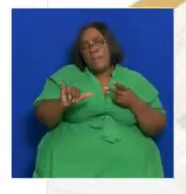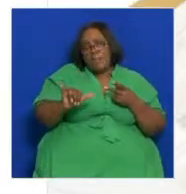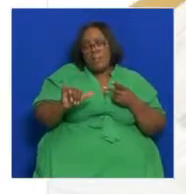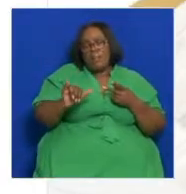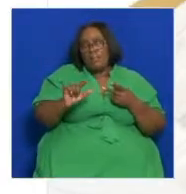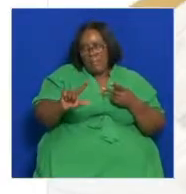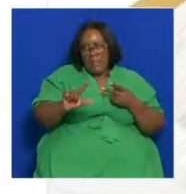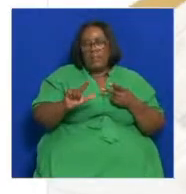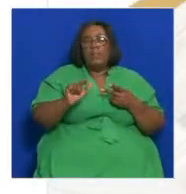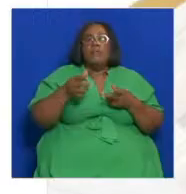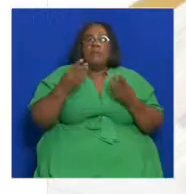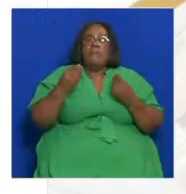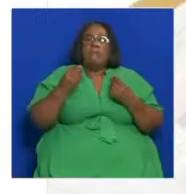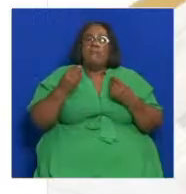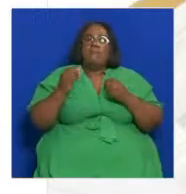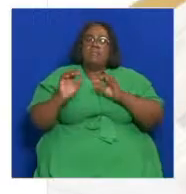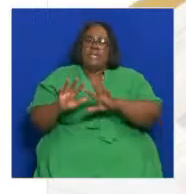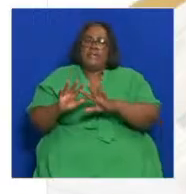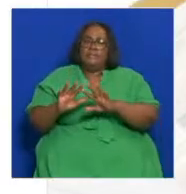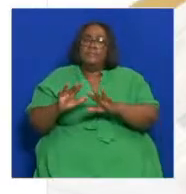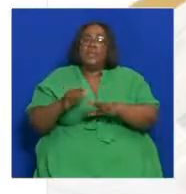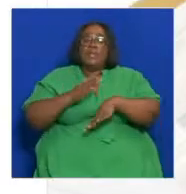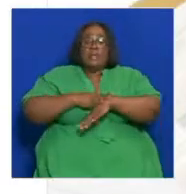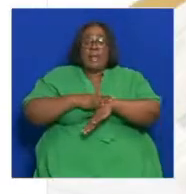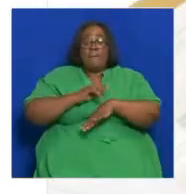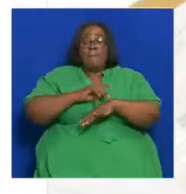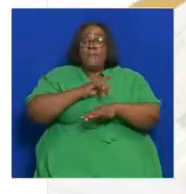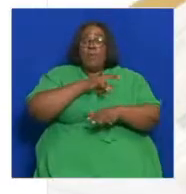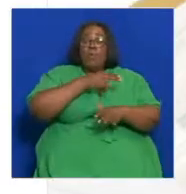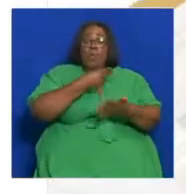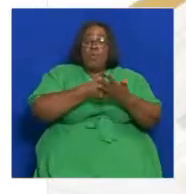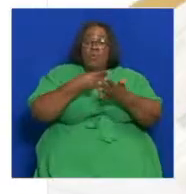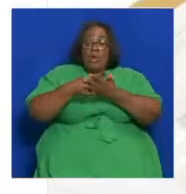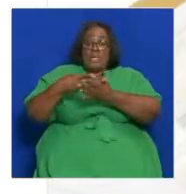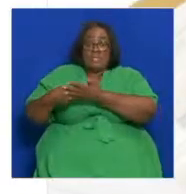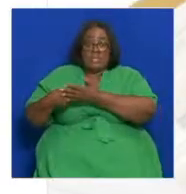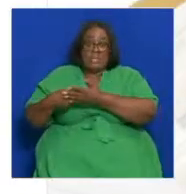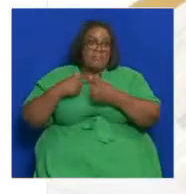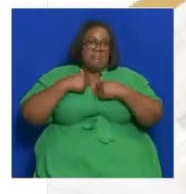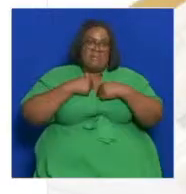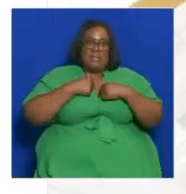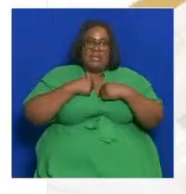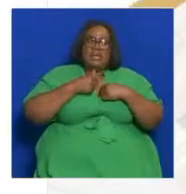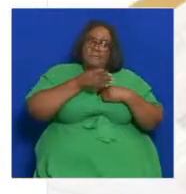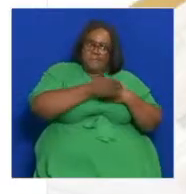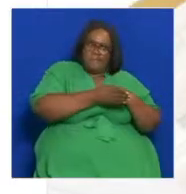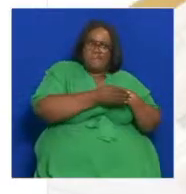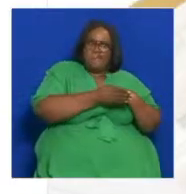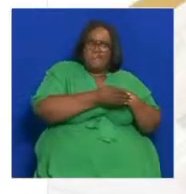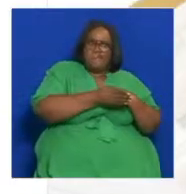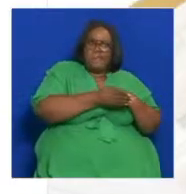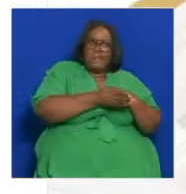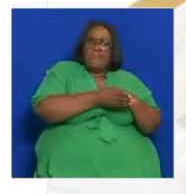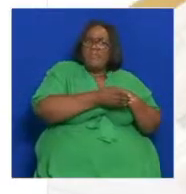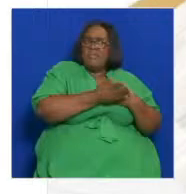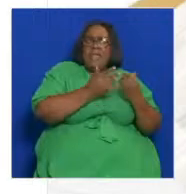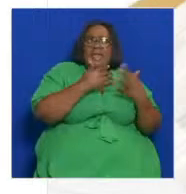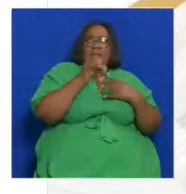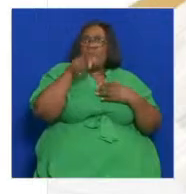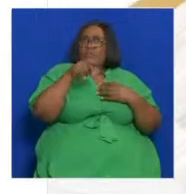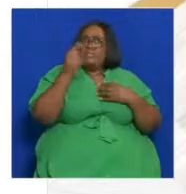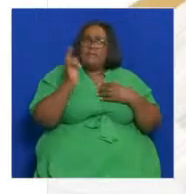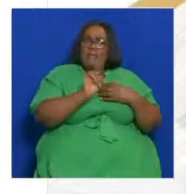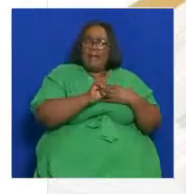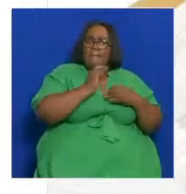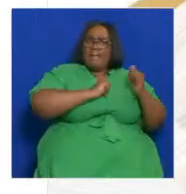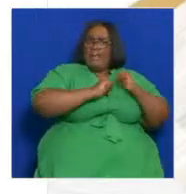the CI matters were authorized, I was on duty and no one was acting in my position. I went on sick